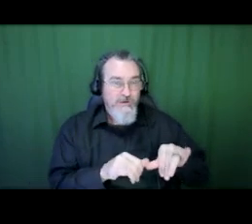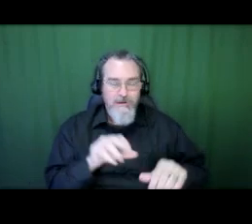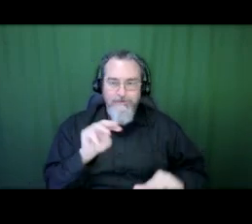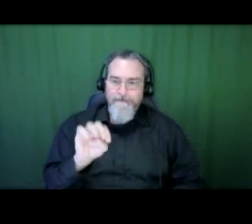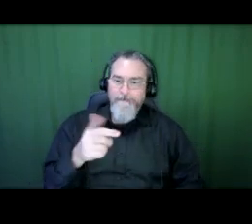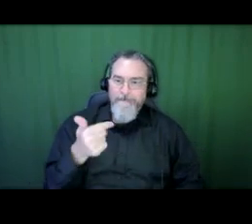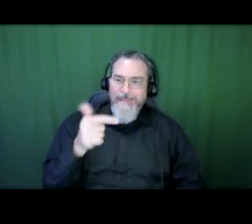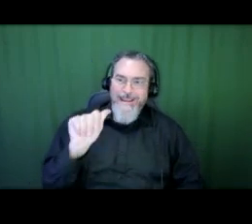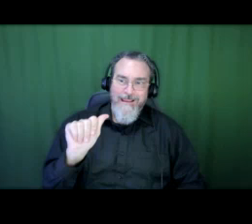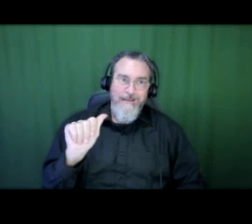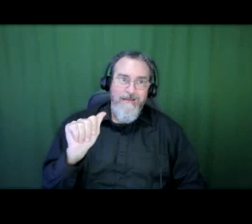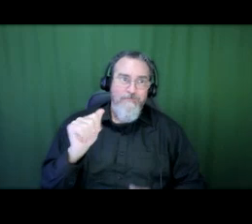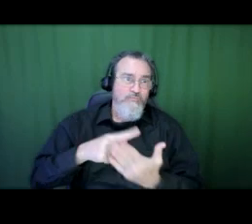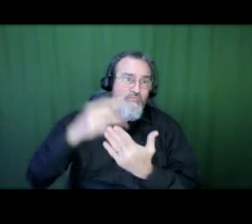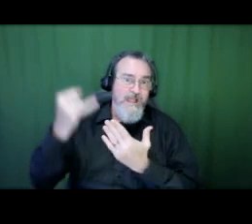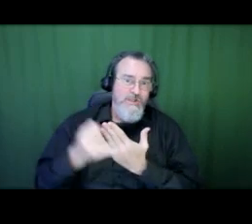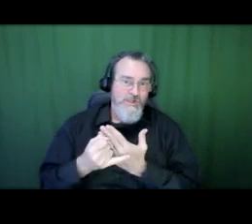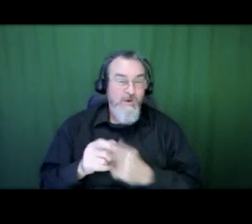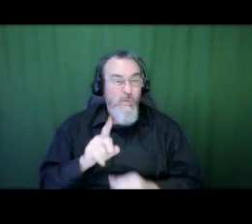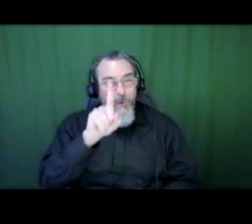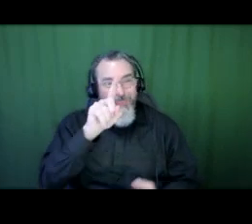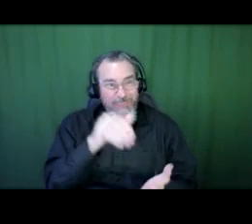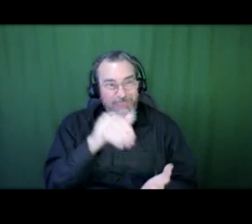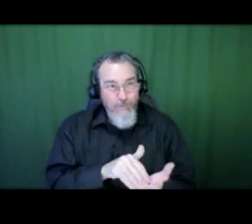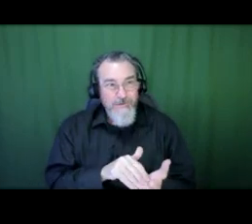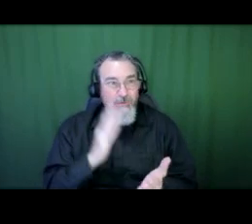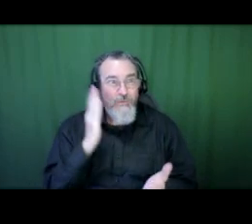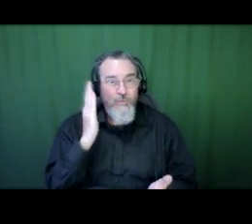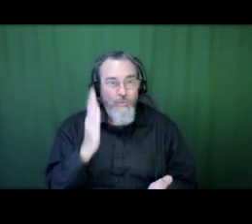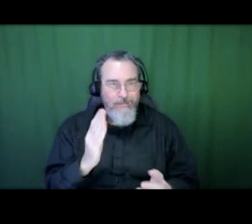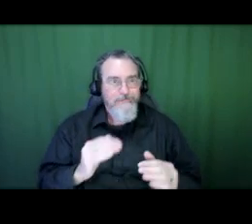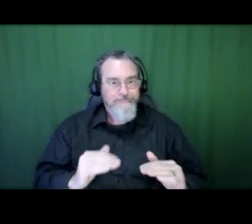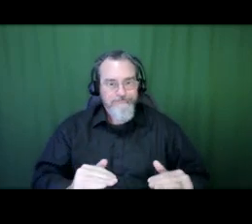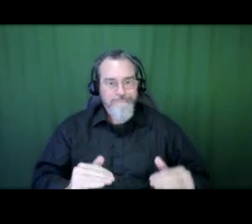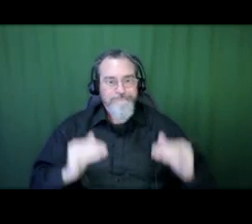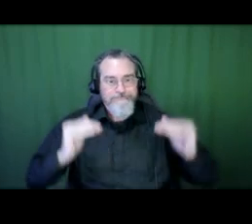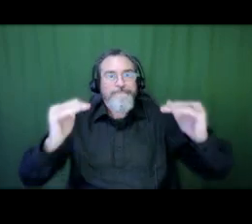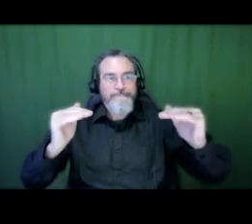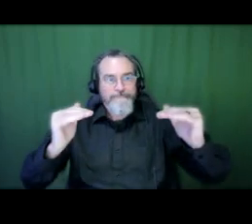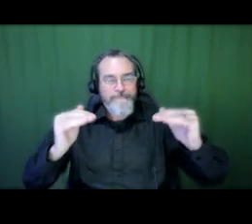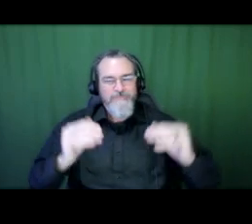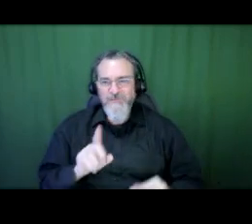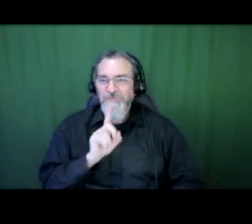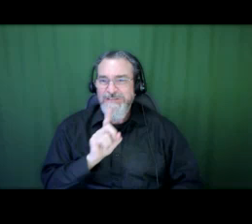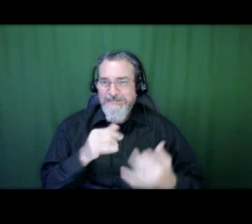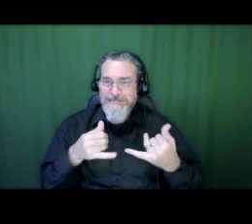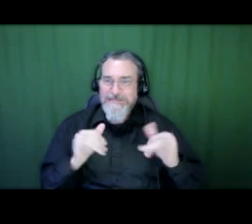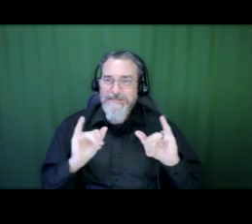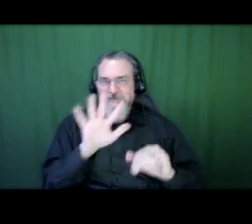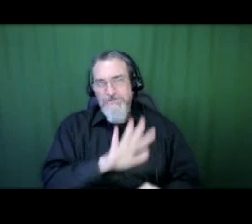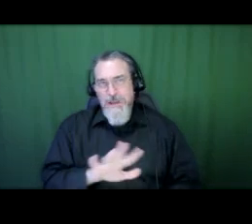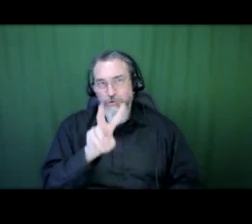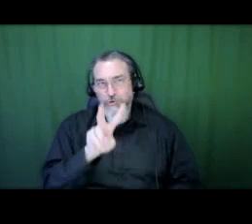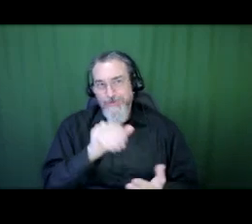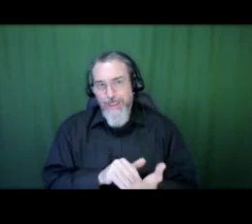structural elevation programs that have been funded. There's still approximately 2,000 that need to obtain